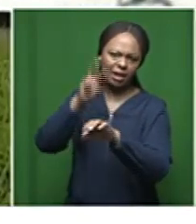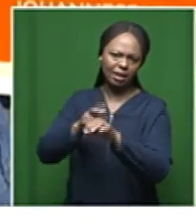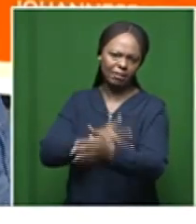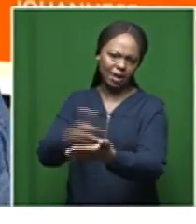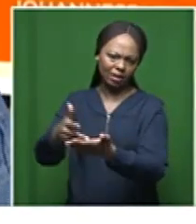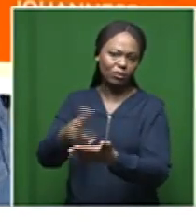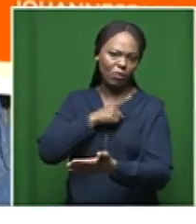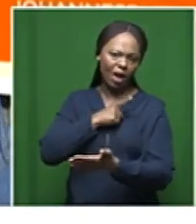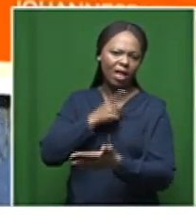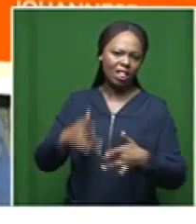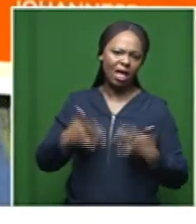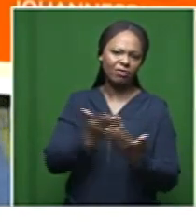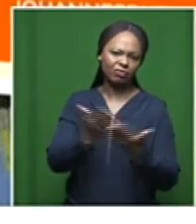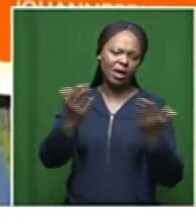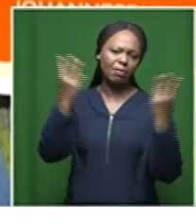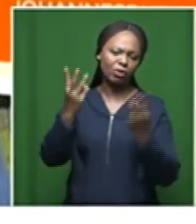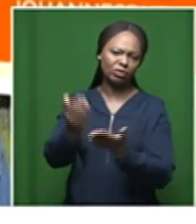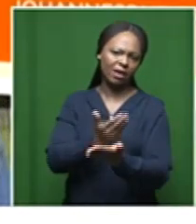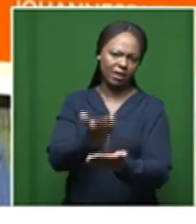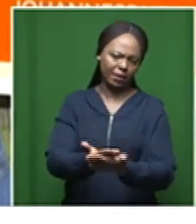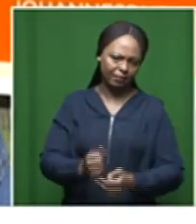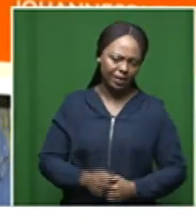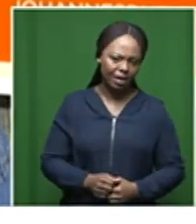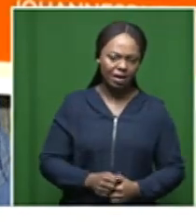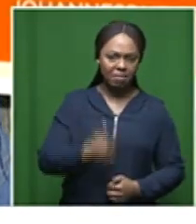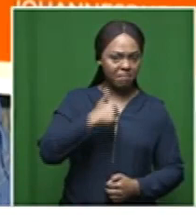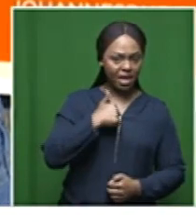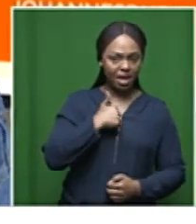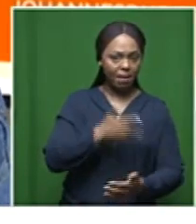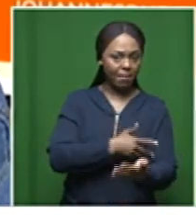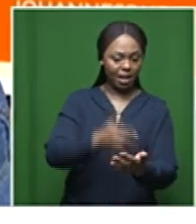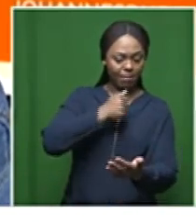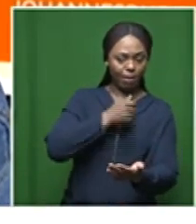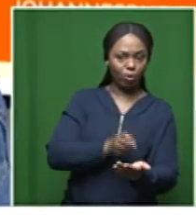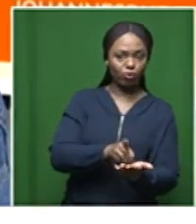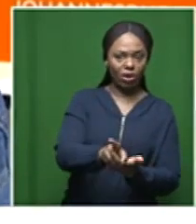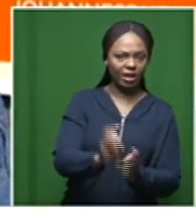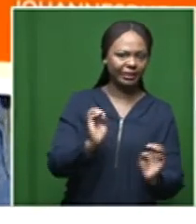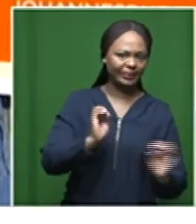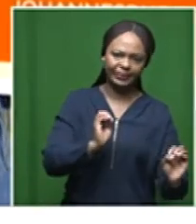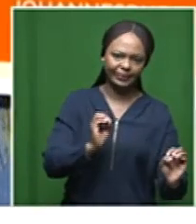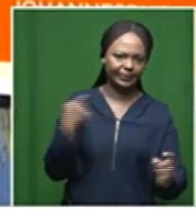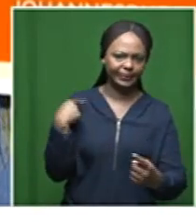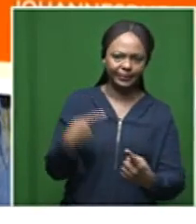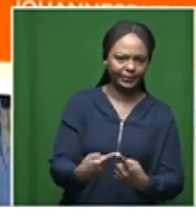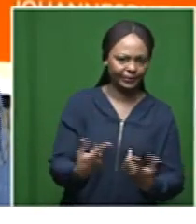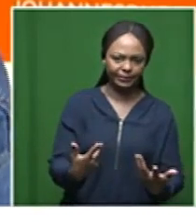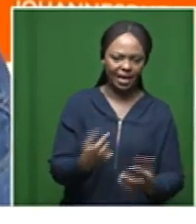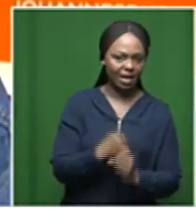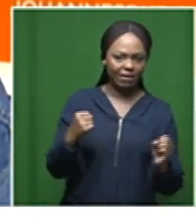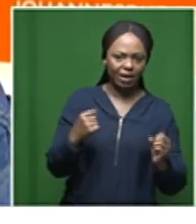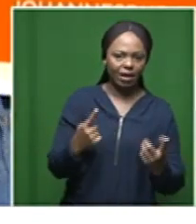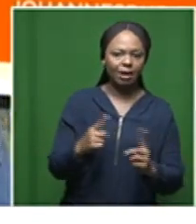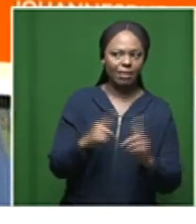save lives. I do not donate blood. I've never, but I wanna try donating blood, but I don't